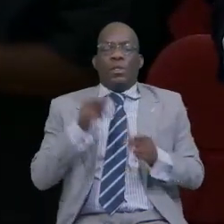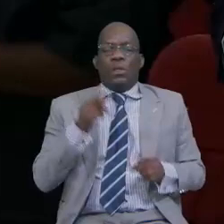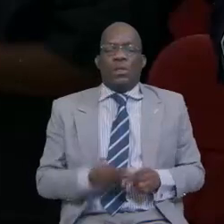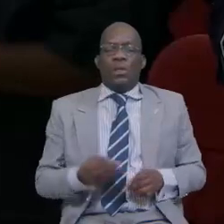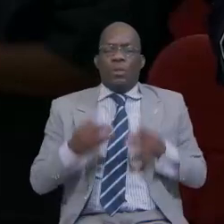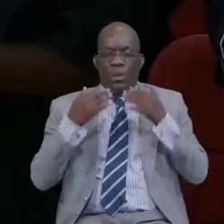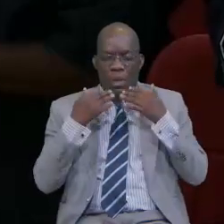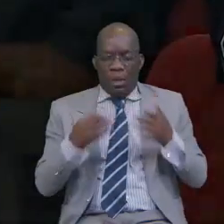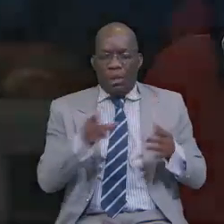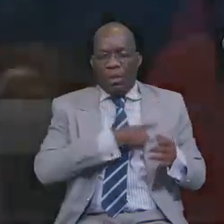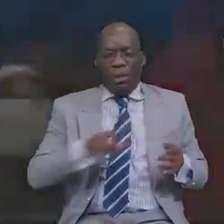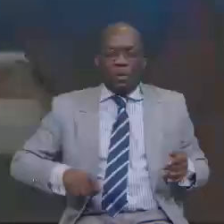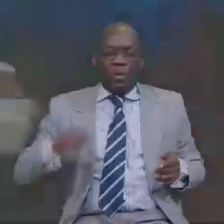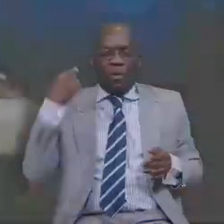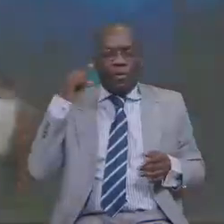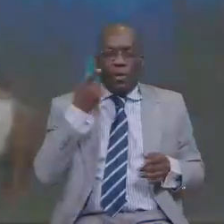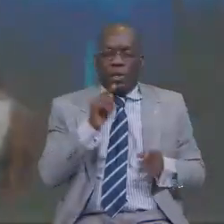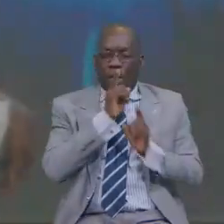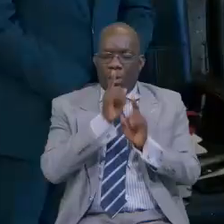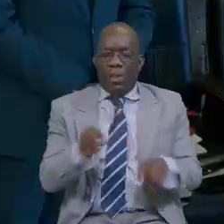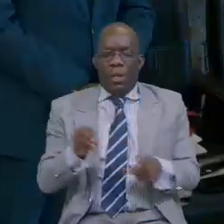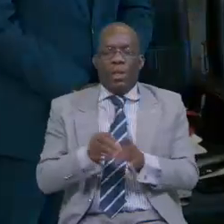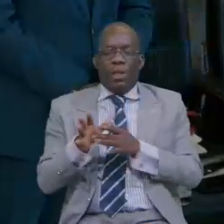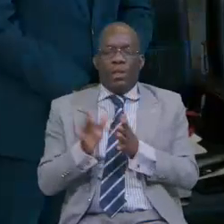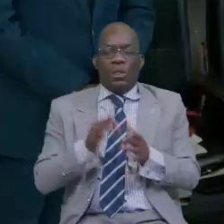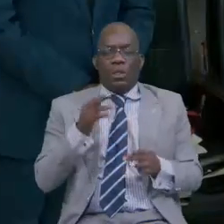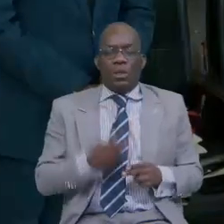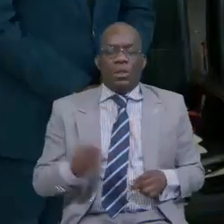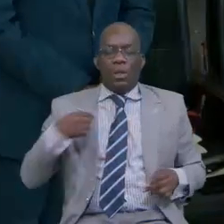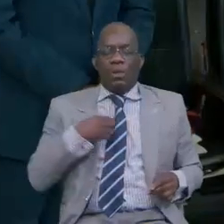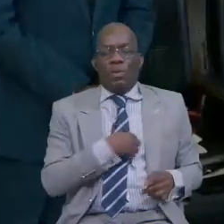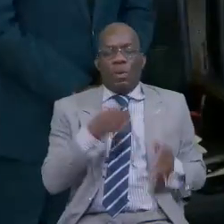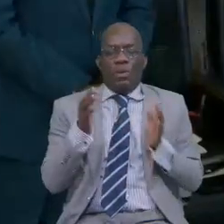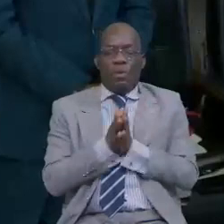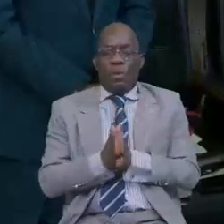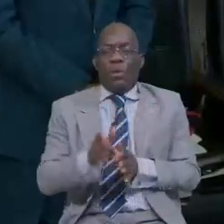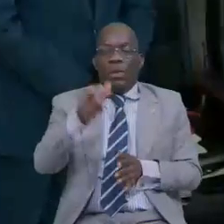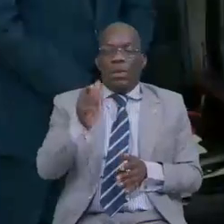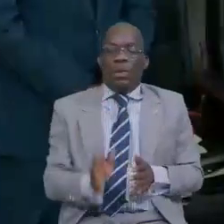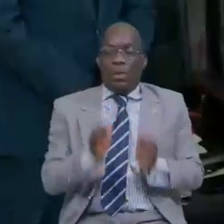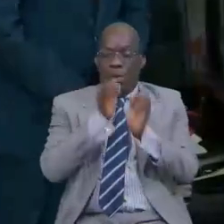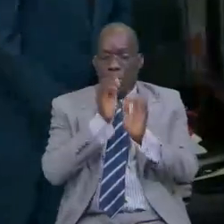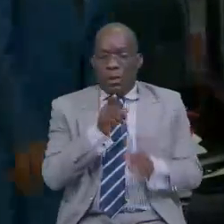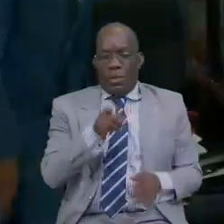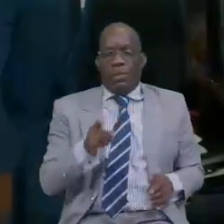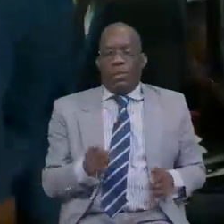Jesus' mighty name, we pray. God bless you. Let's sit